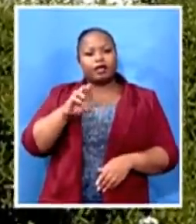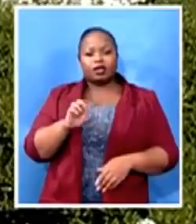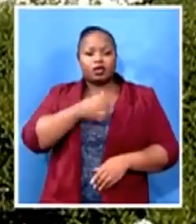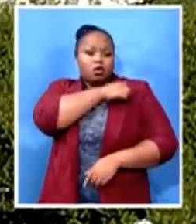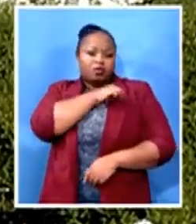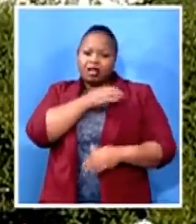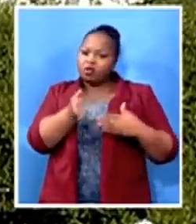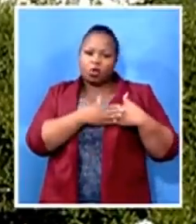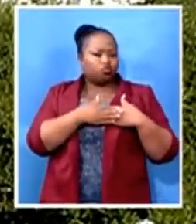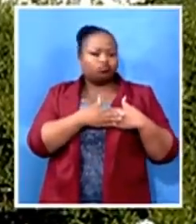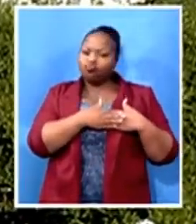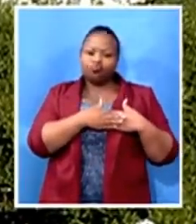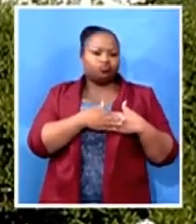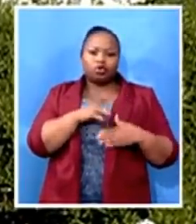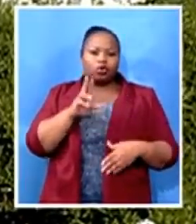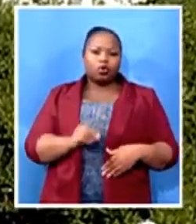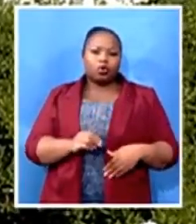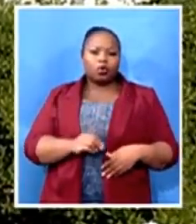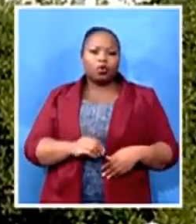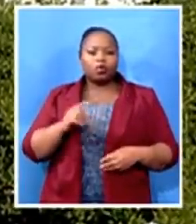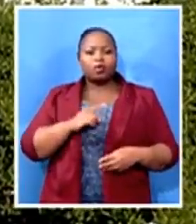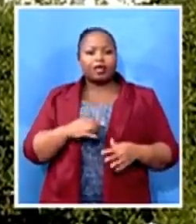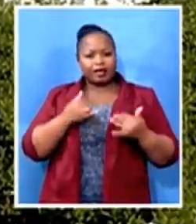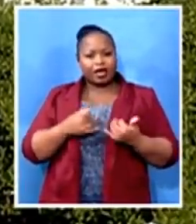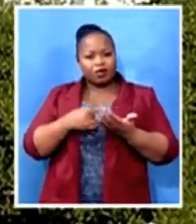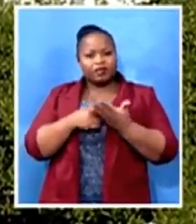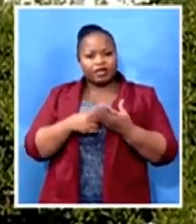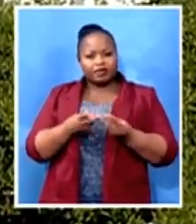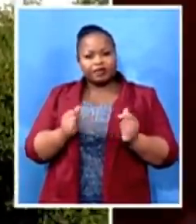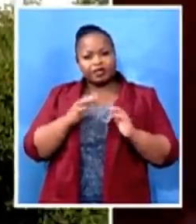tied all loose ends. From us here in East London, Tesri, it's back to you in Joburg.